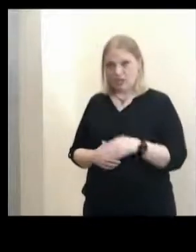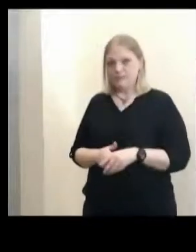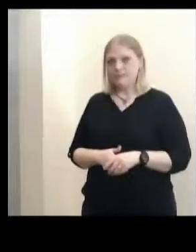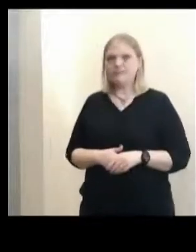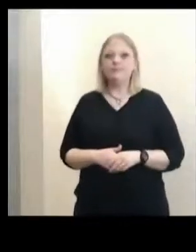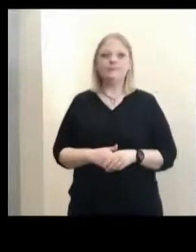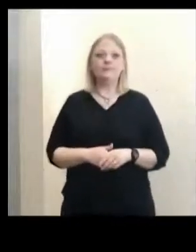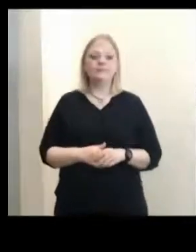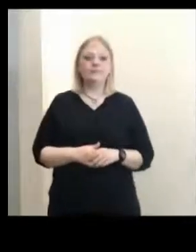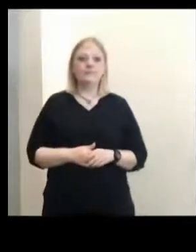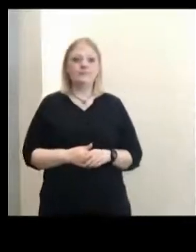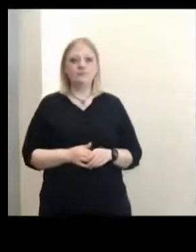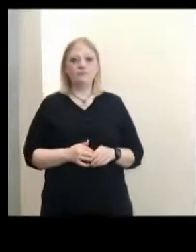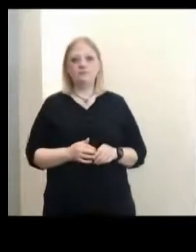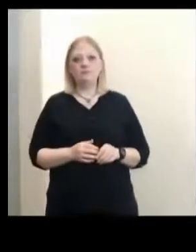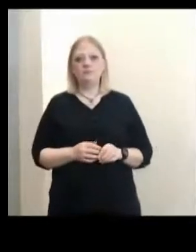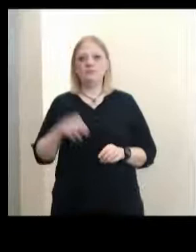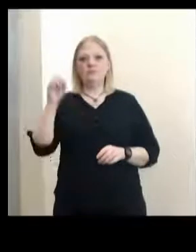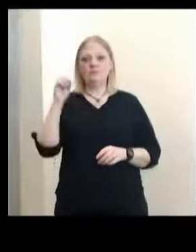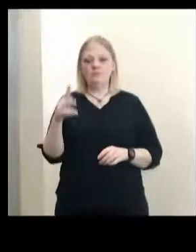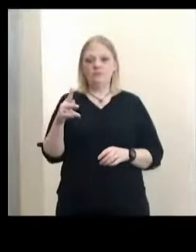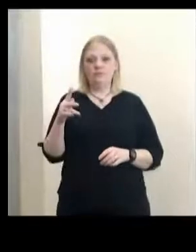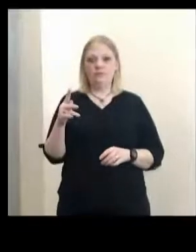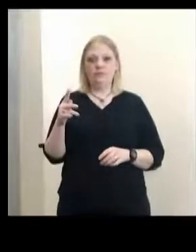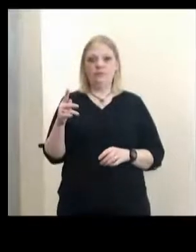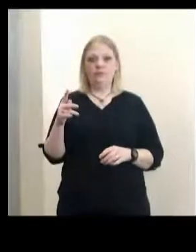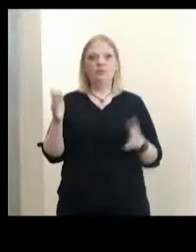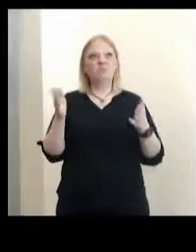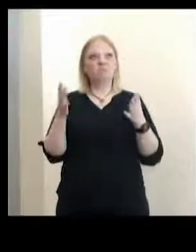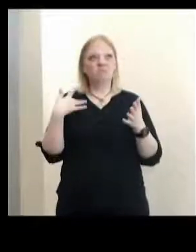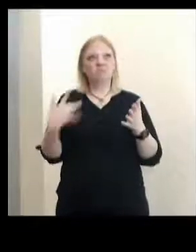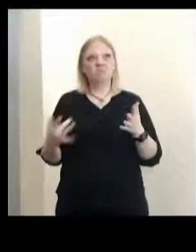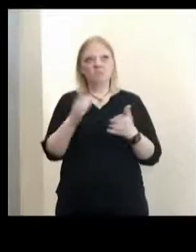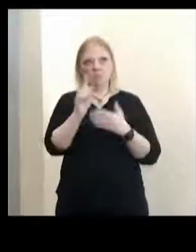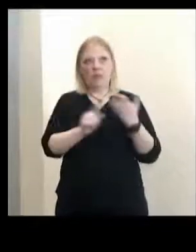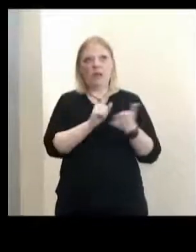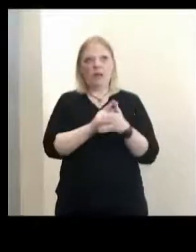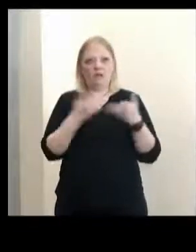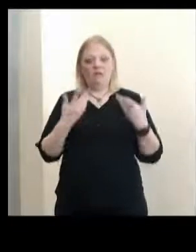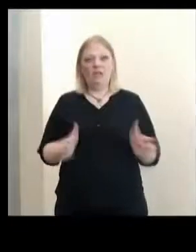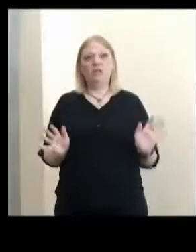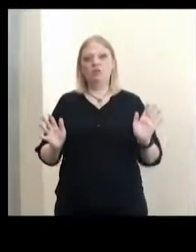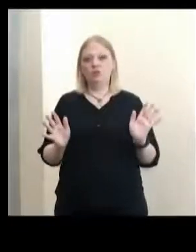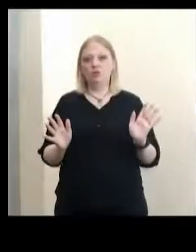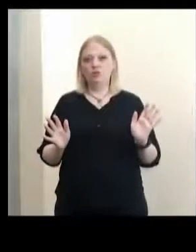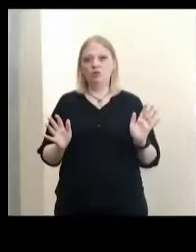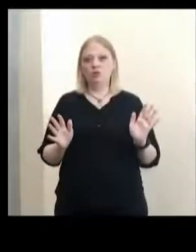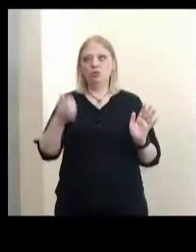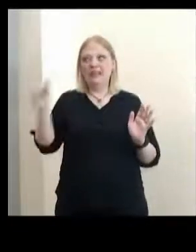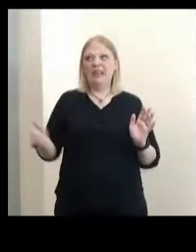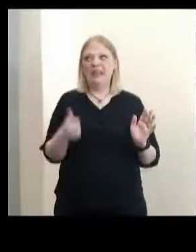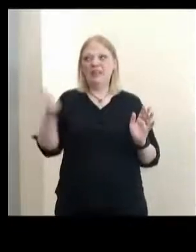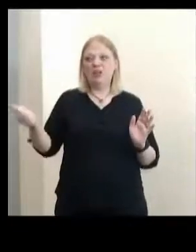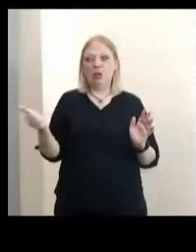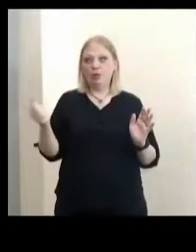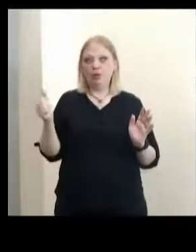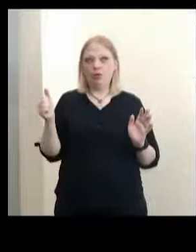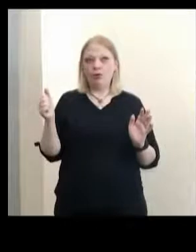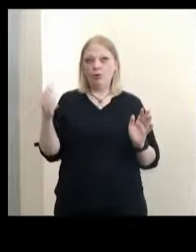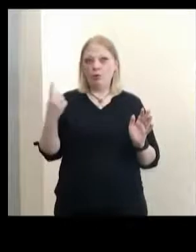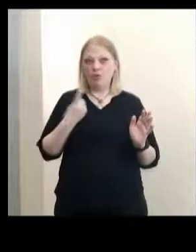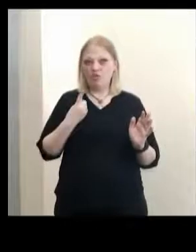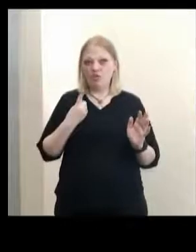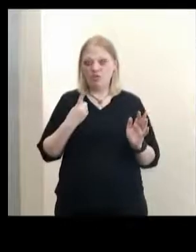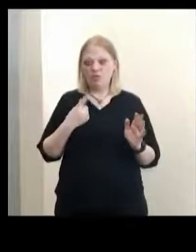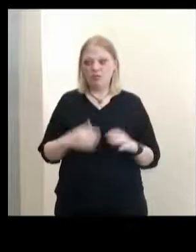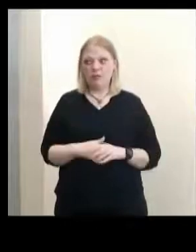Okay, we generally do an hour. It's been an hour. I would just note, is there any other questions? Anybody else have another